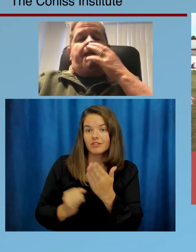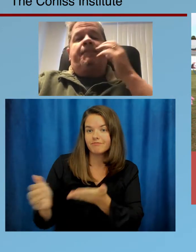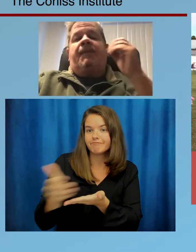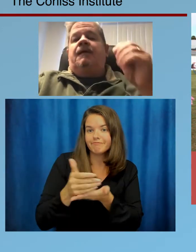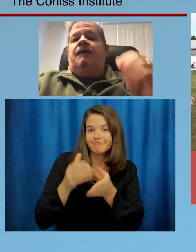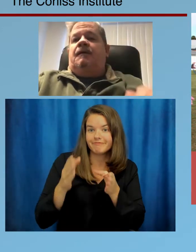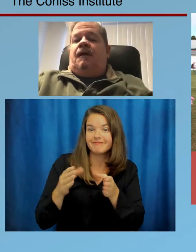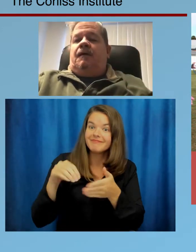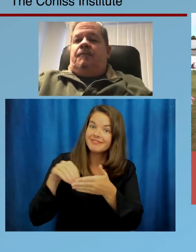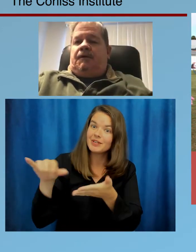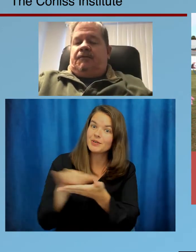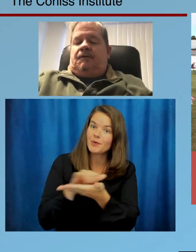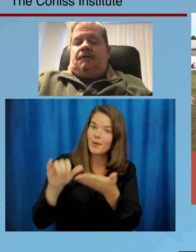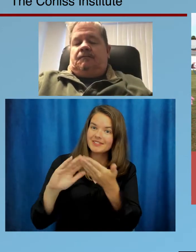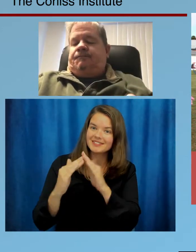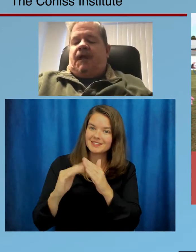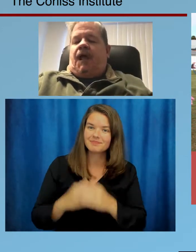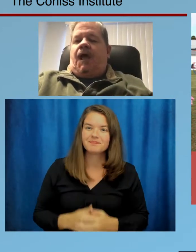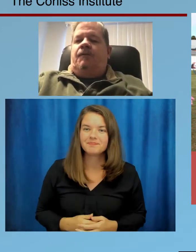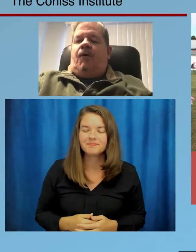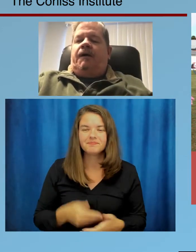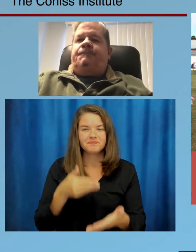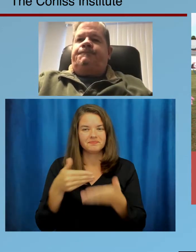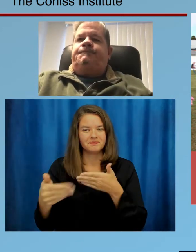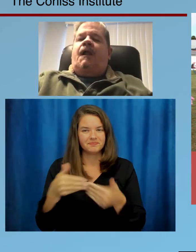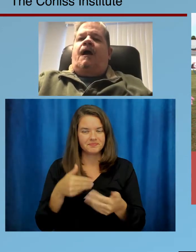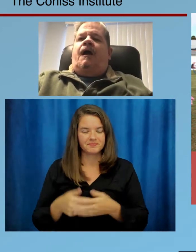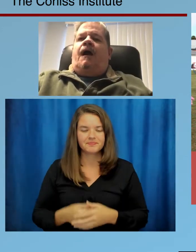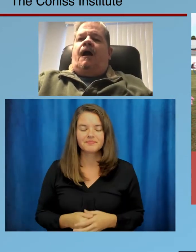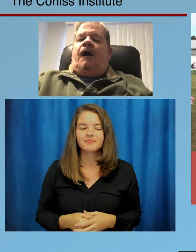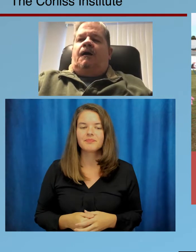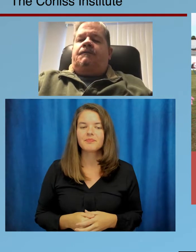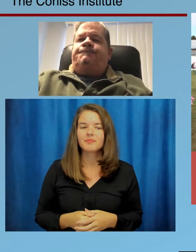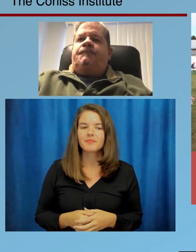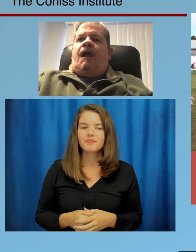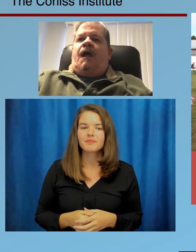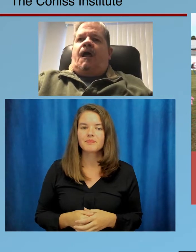City. Period. Anyway,